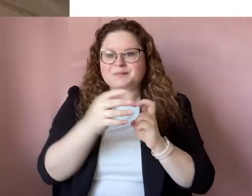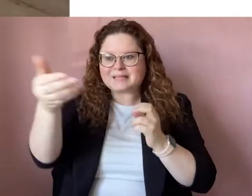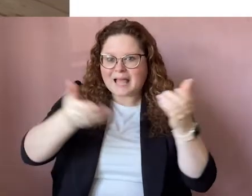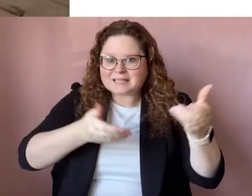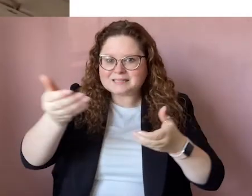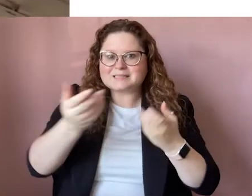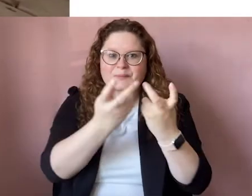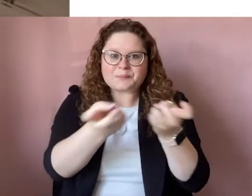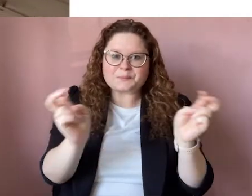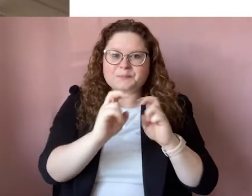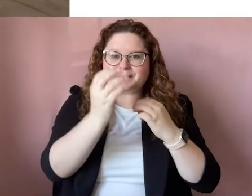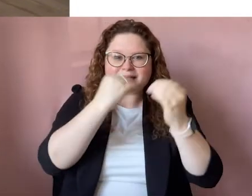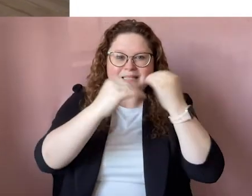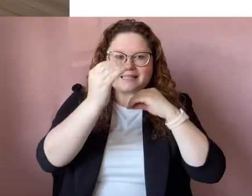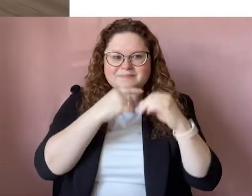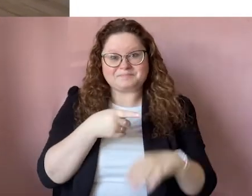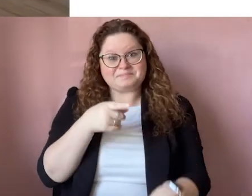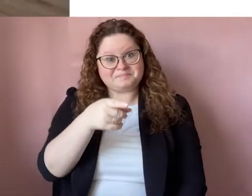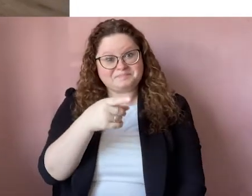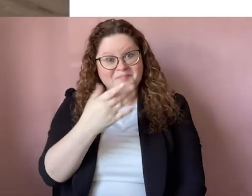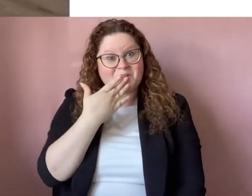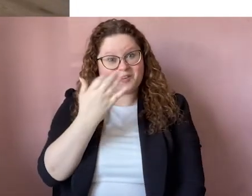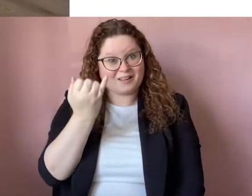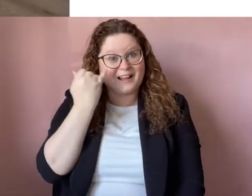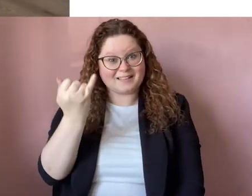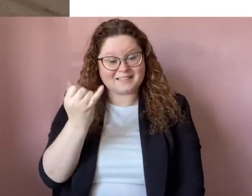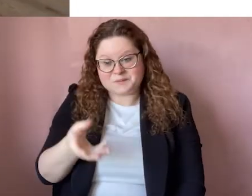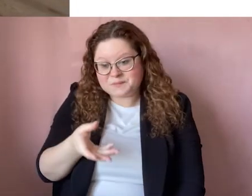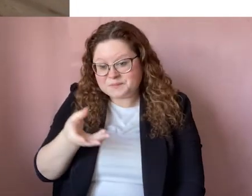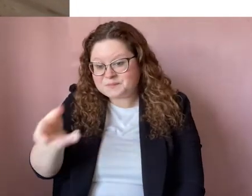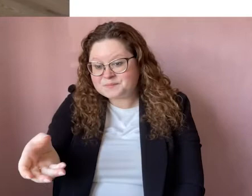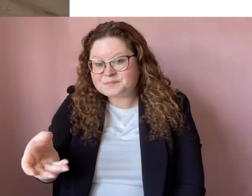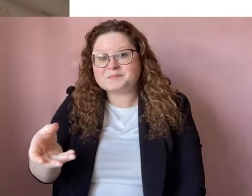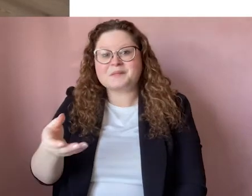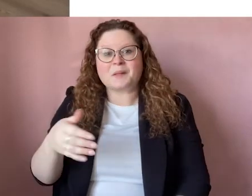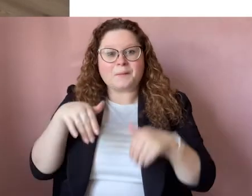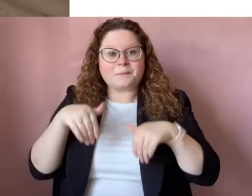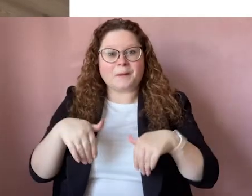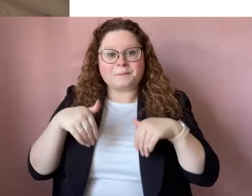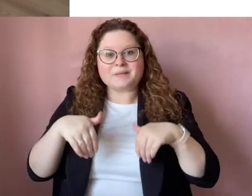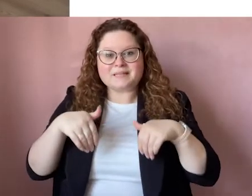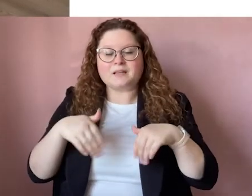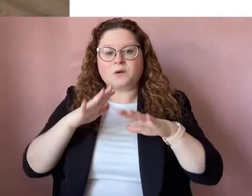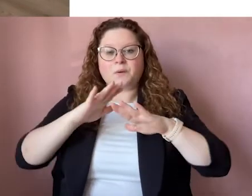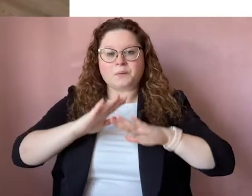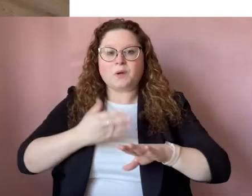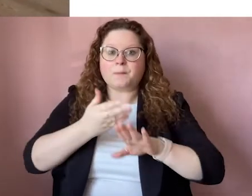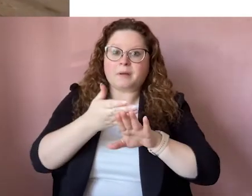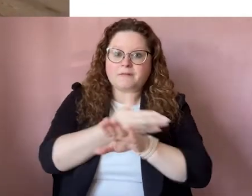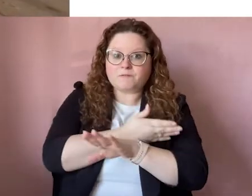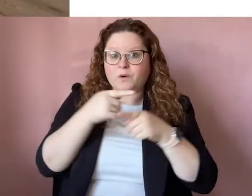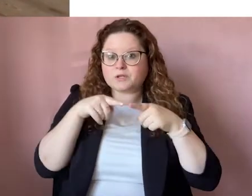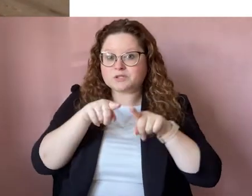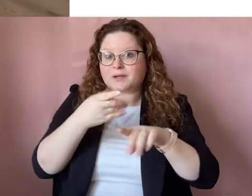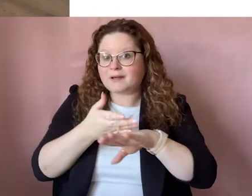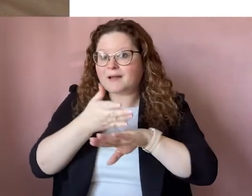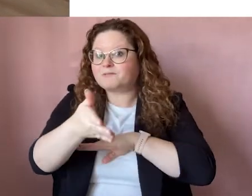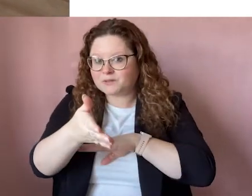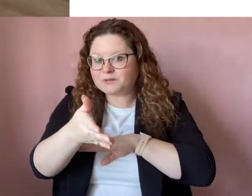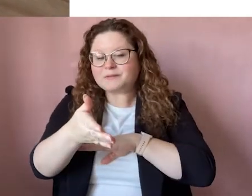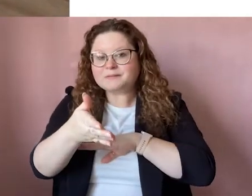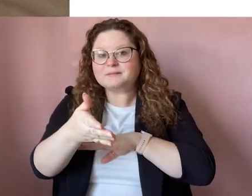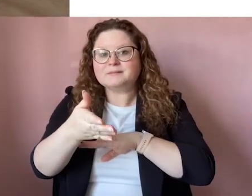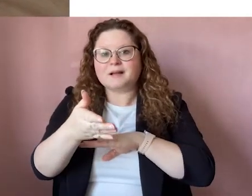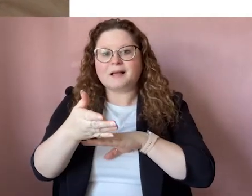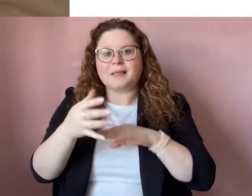great thing to start pulling out and calming your puppy down before, during, and even after your visitors leave. And it'll really help